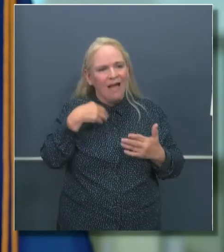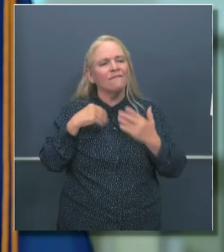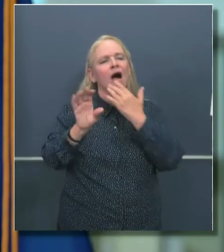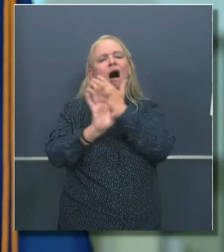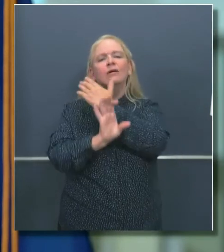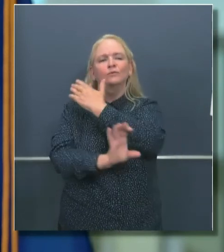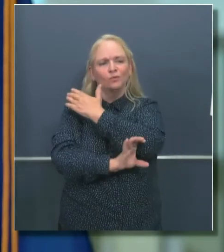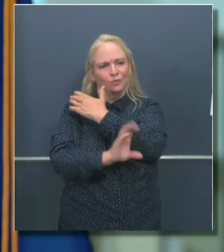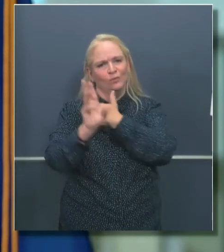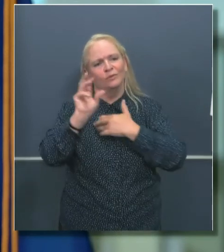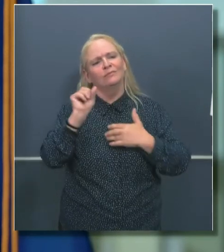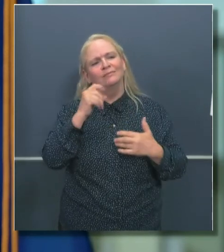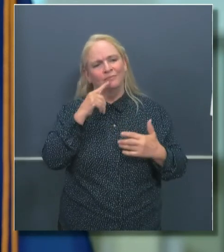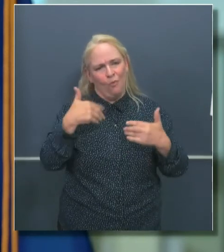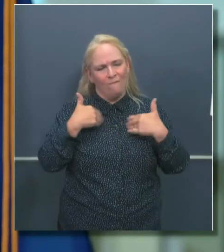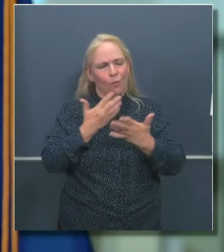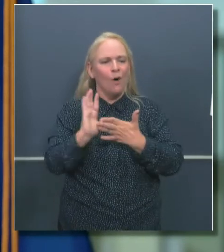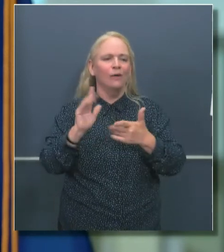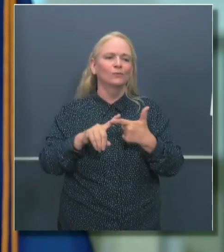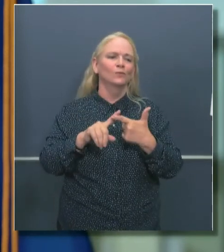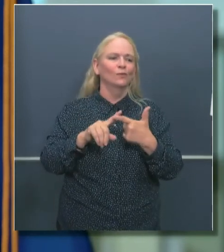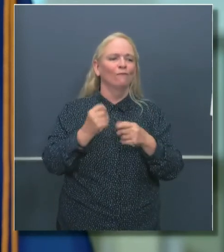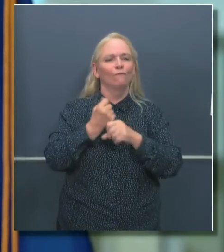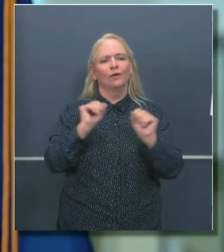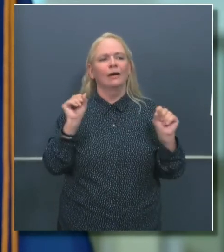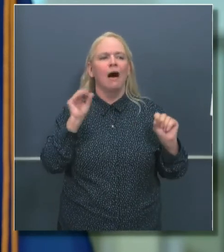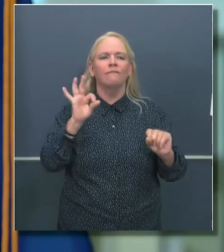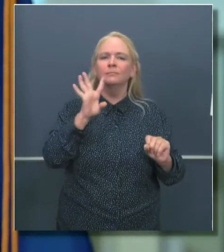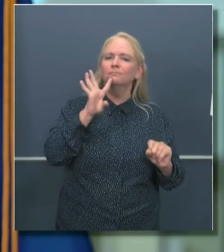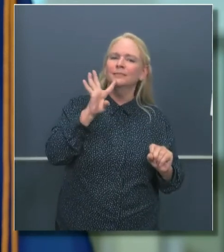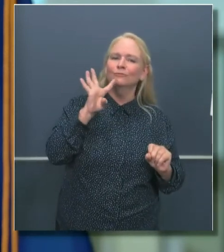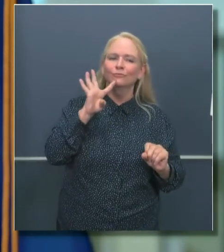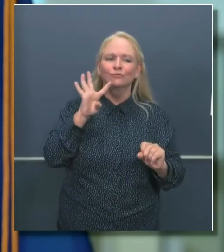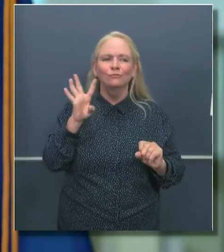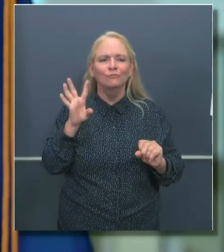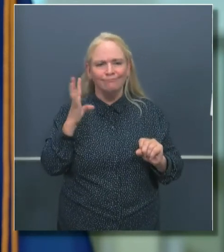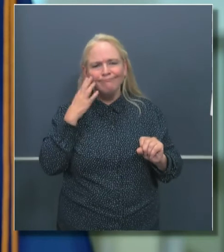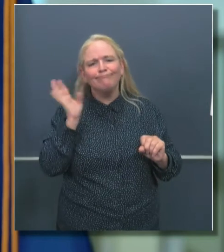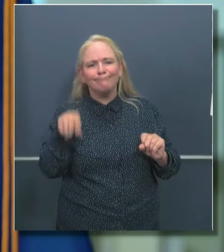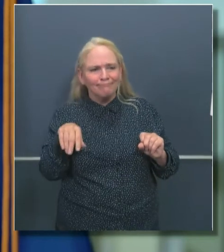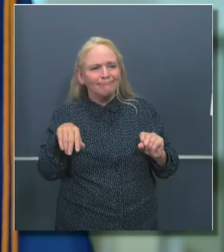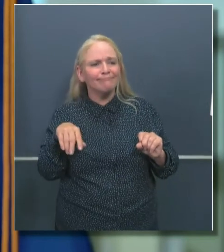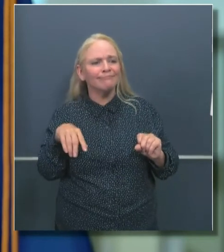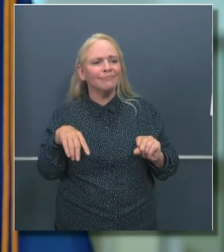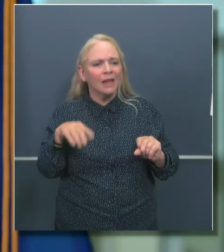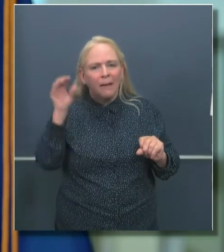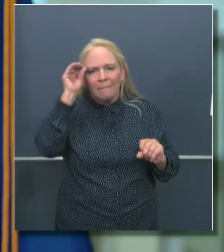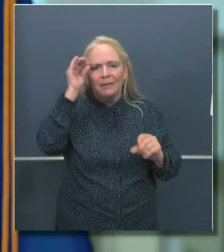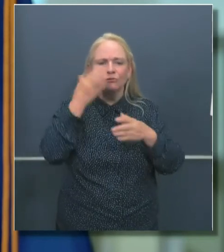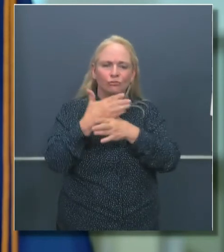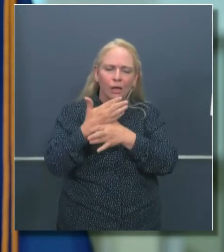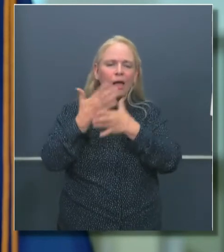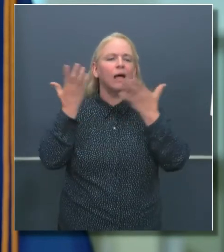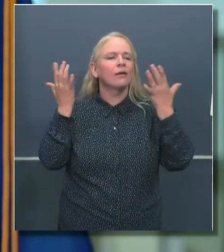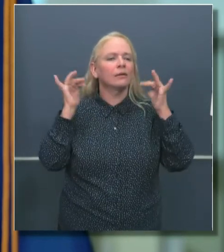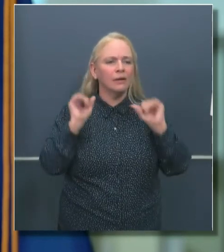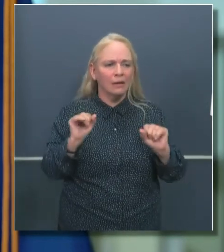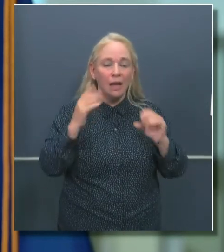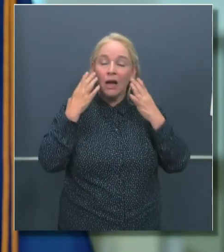right of free speech, and we are all dealing with a moment in our nation's